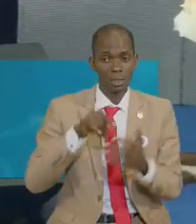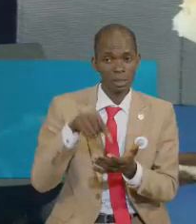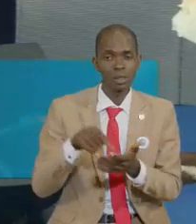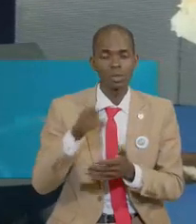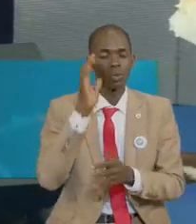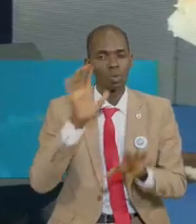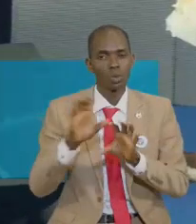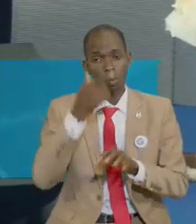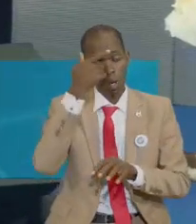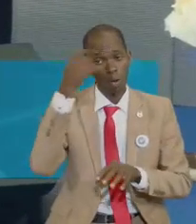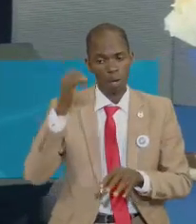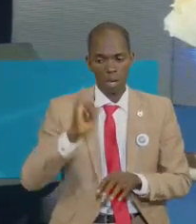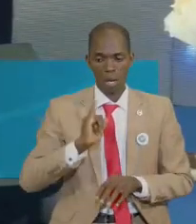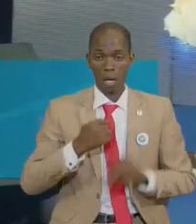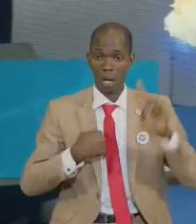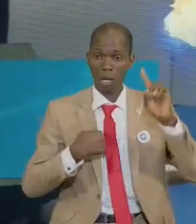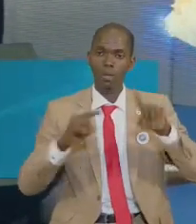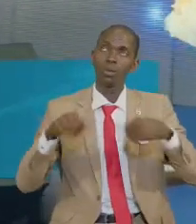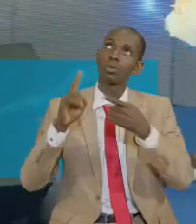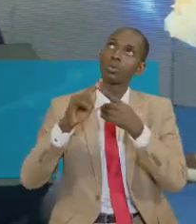go unto my Father.